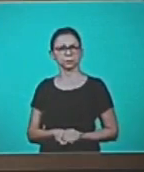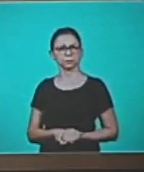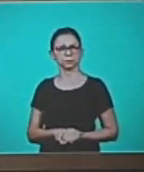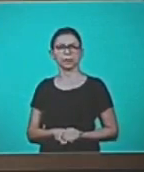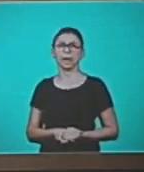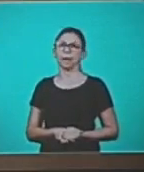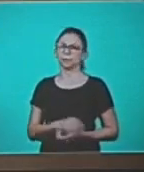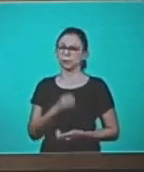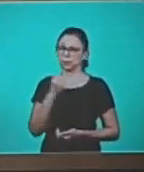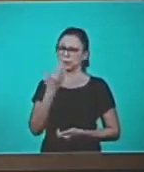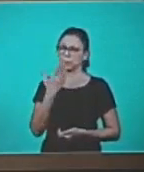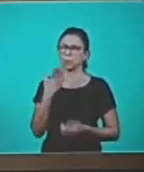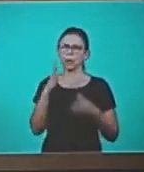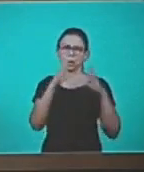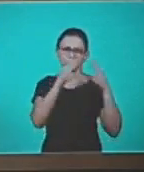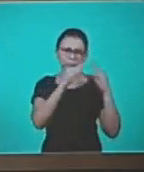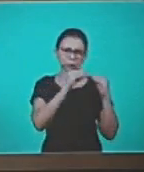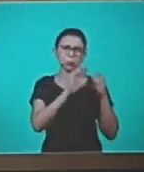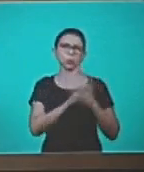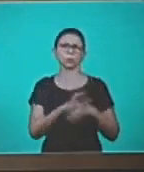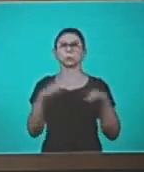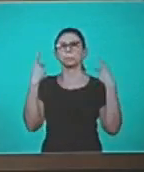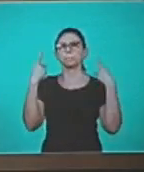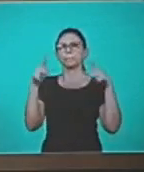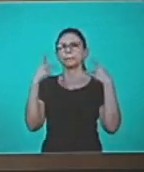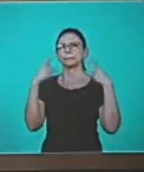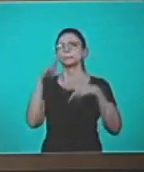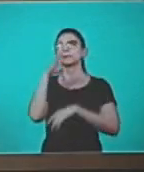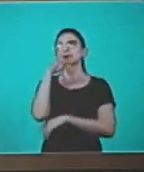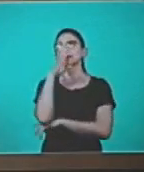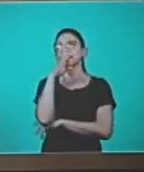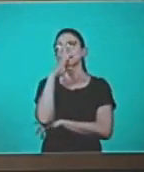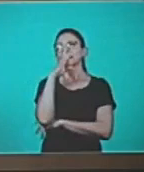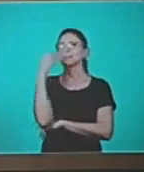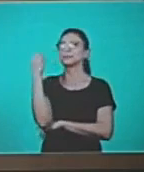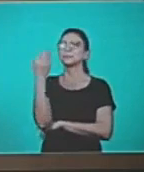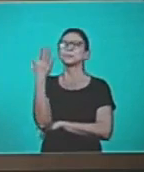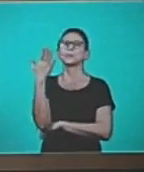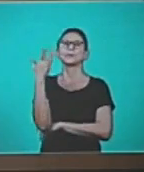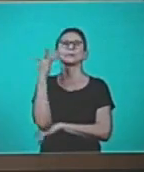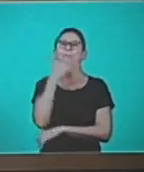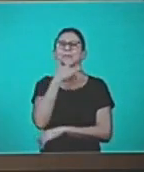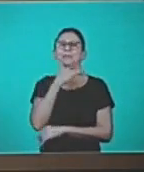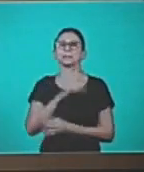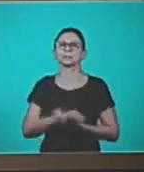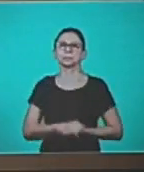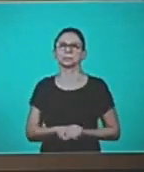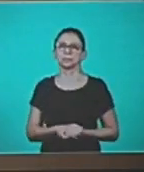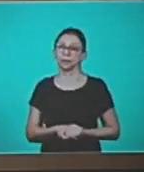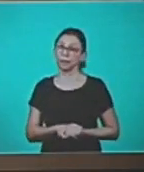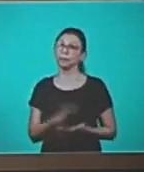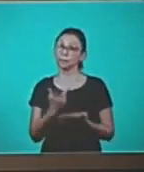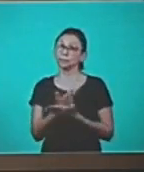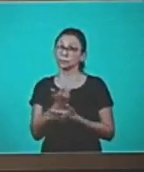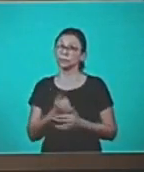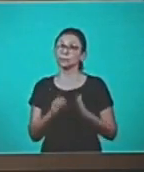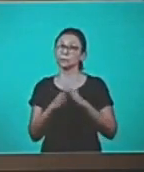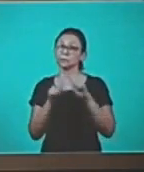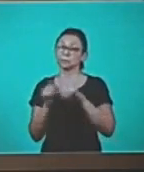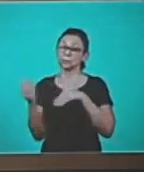watch preachings. At night, they want to hear lullaby. The more they hear, the more